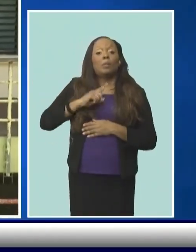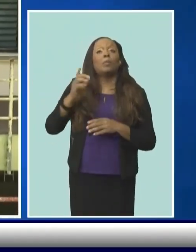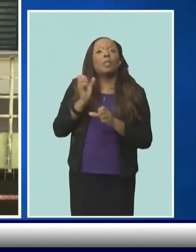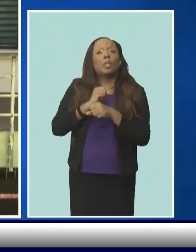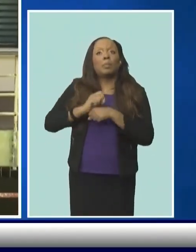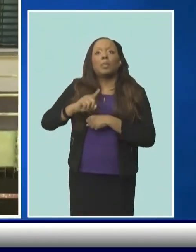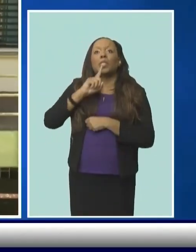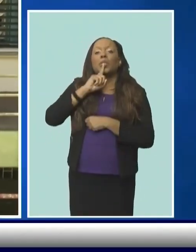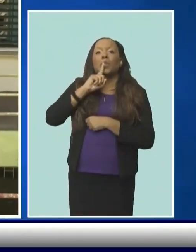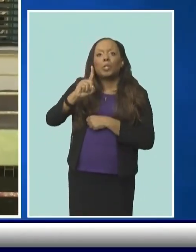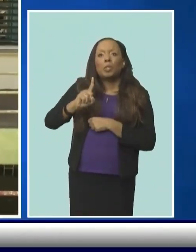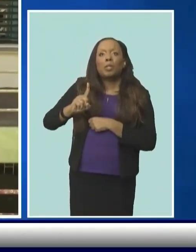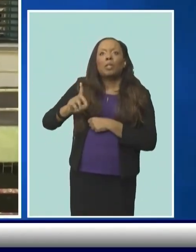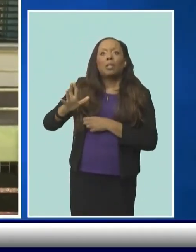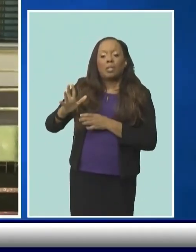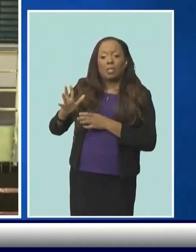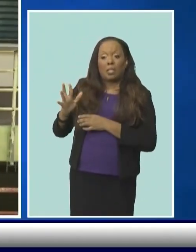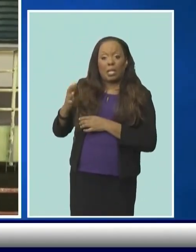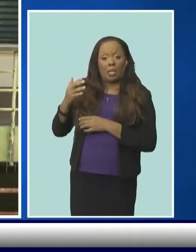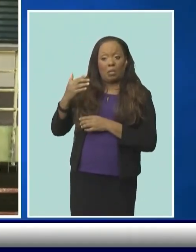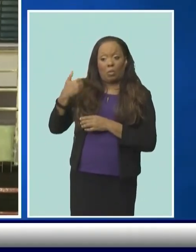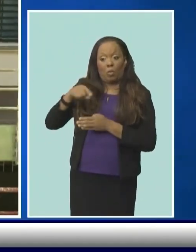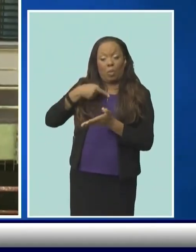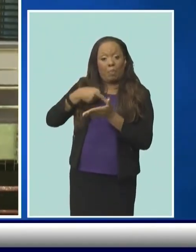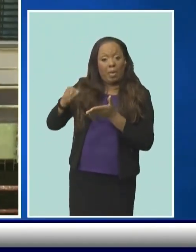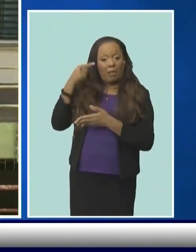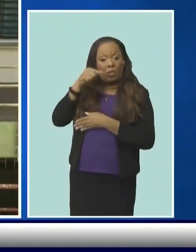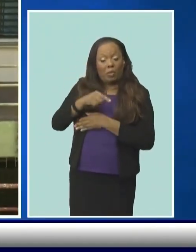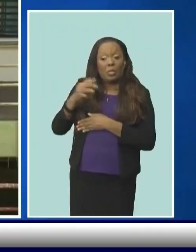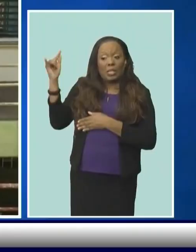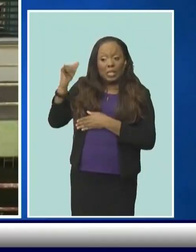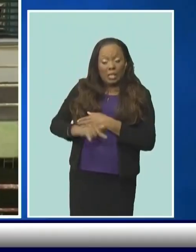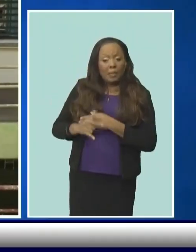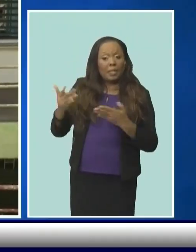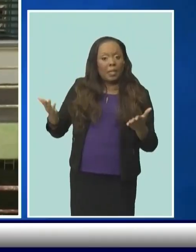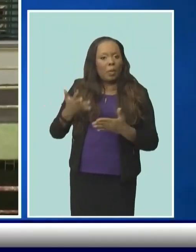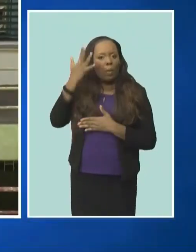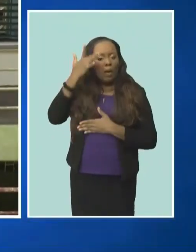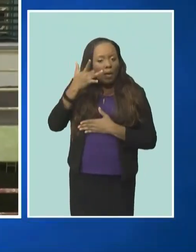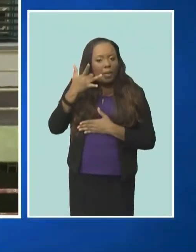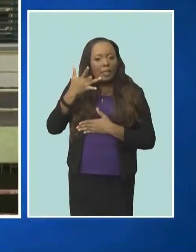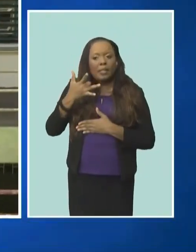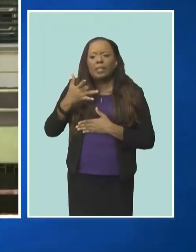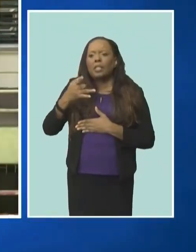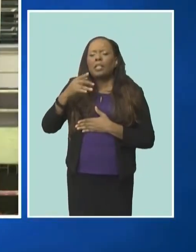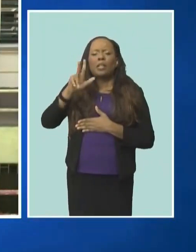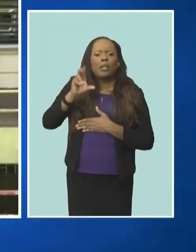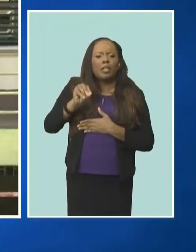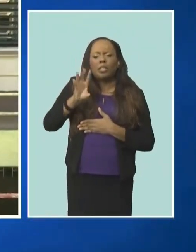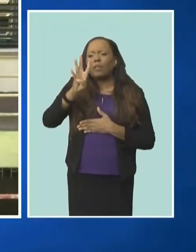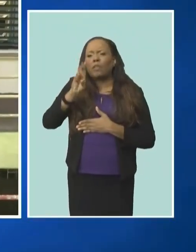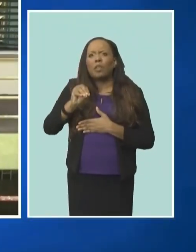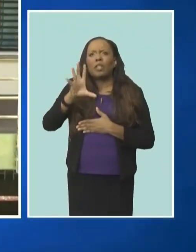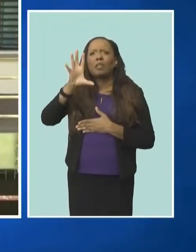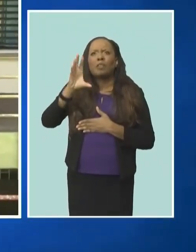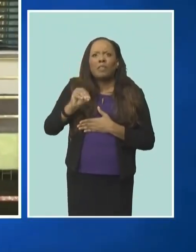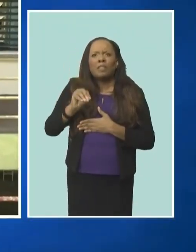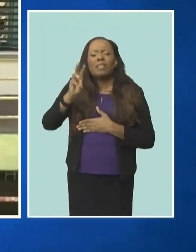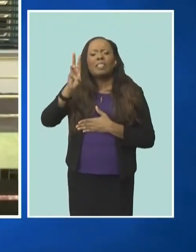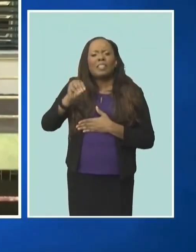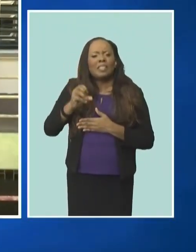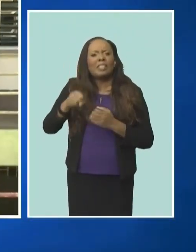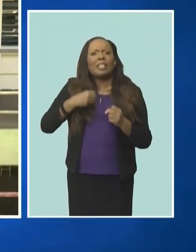sure that 10 years, 20 years, 30 years, 40 years, 60 years from now, even 70, because some of you are going to live